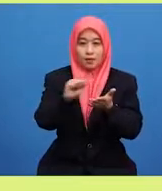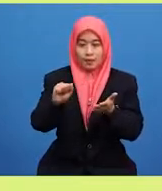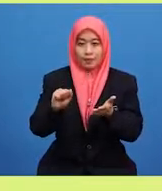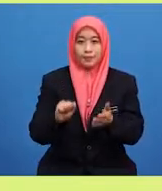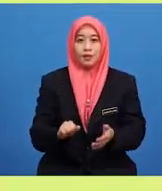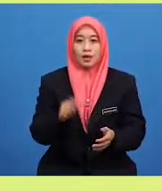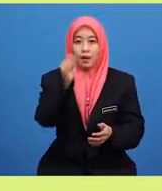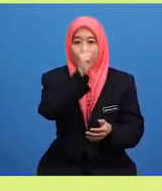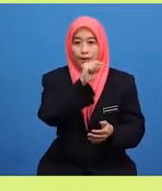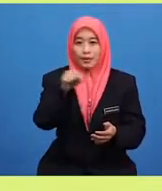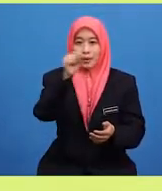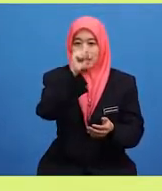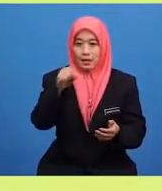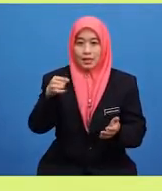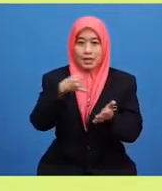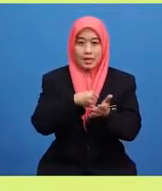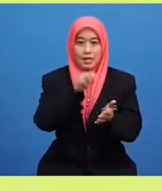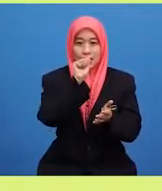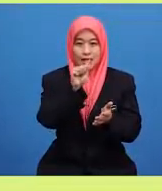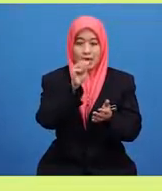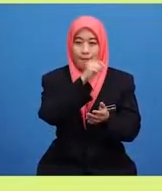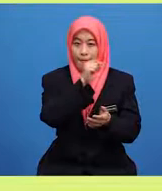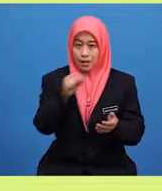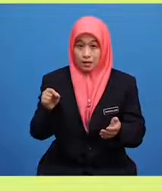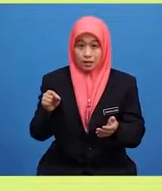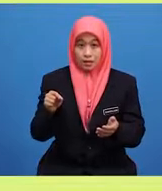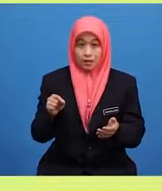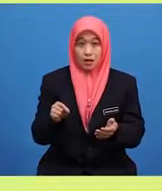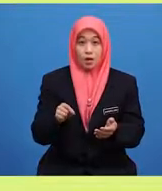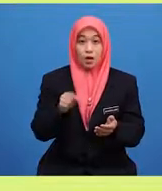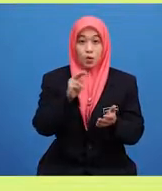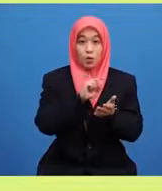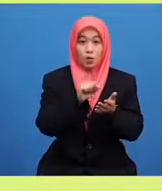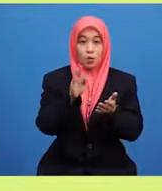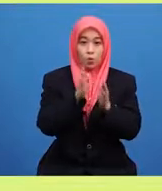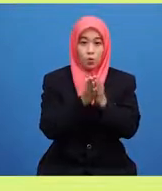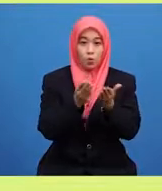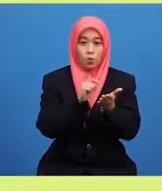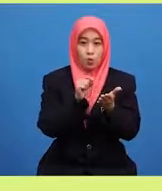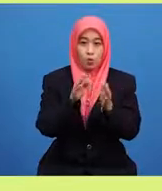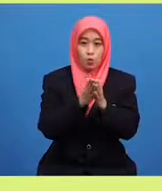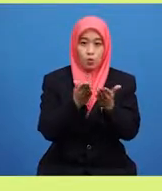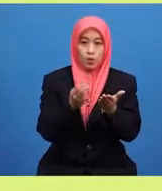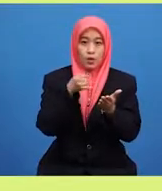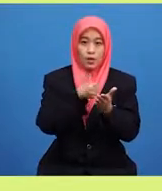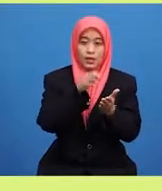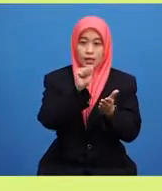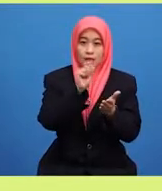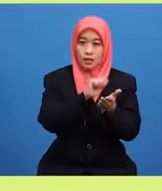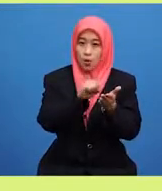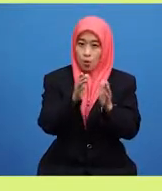rubber. Pencil, pencil, it's a pencil. Notebook, notebook, it's